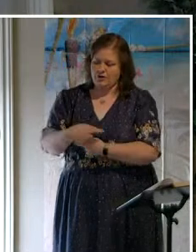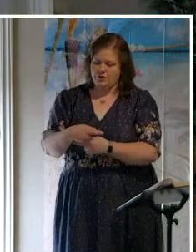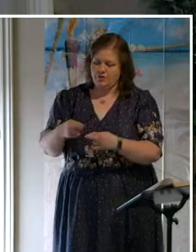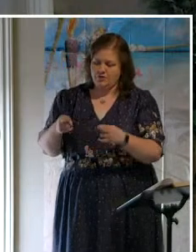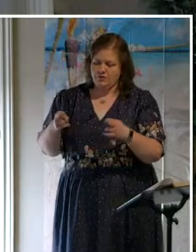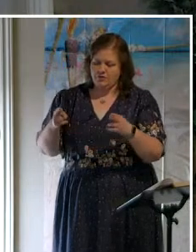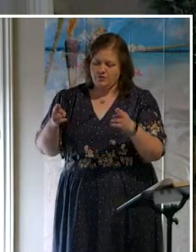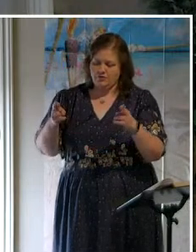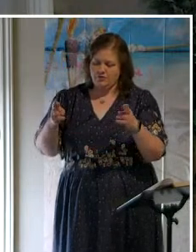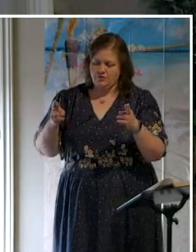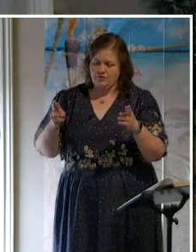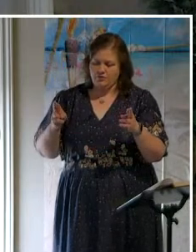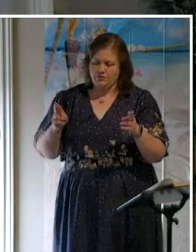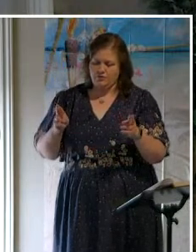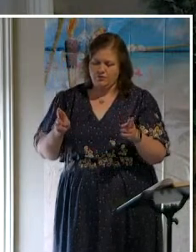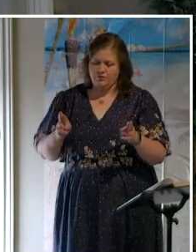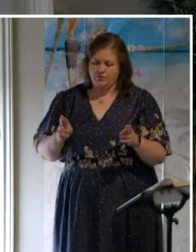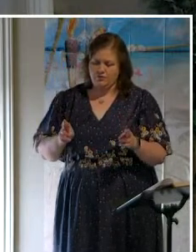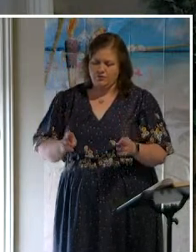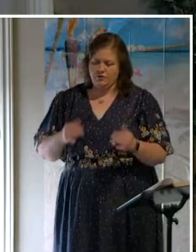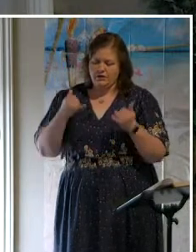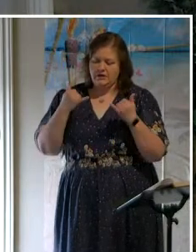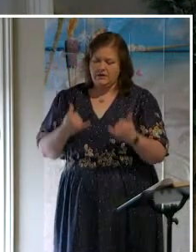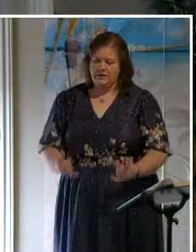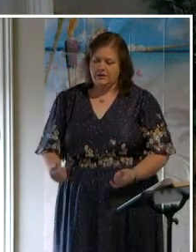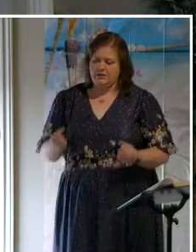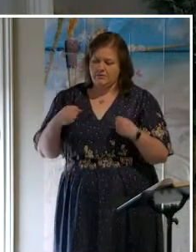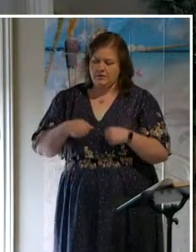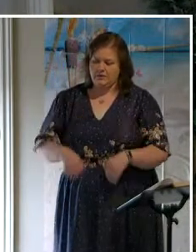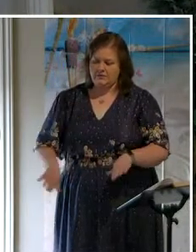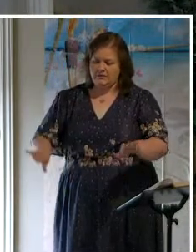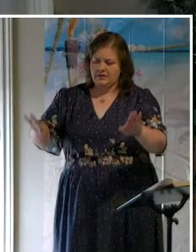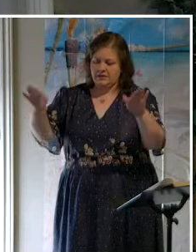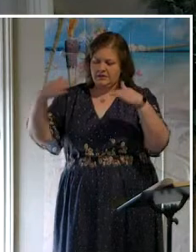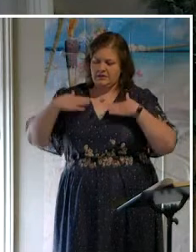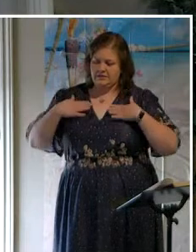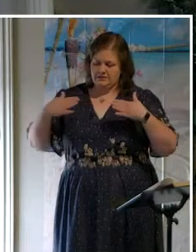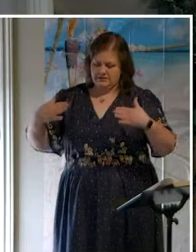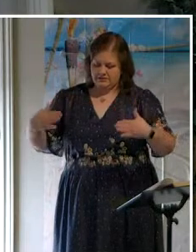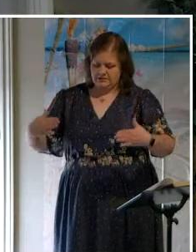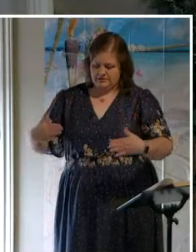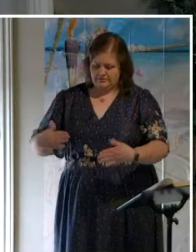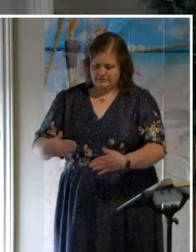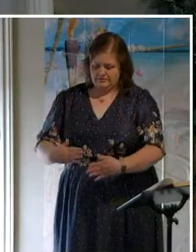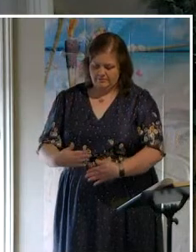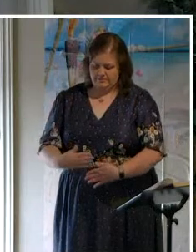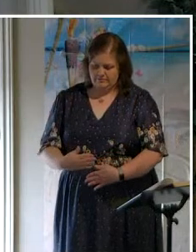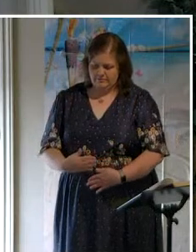room. Now must lay his weary body